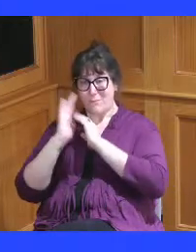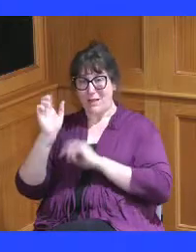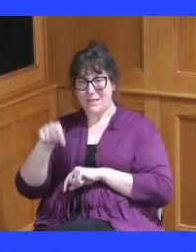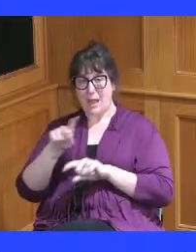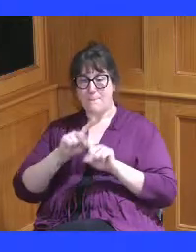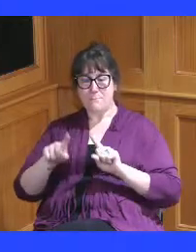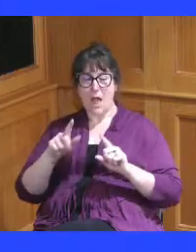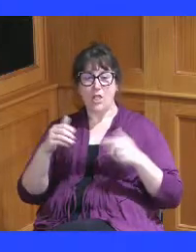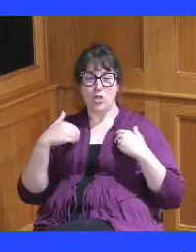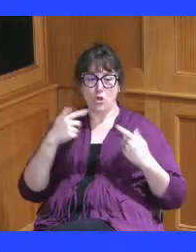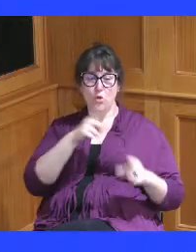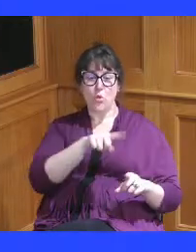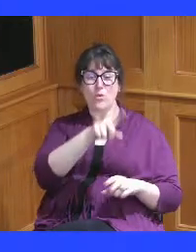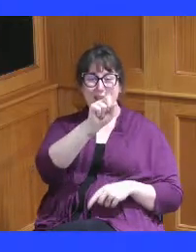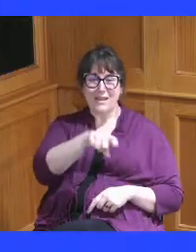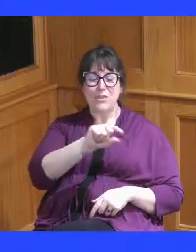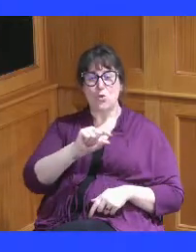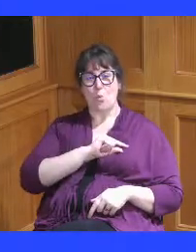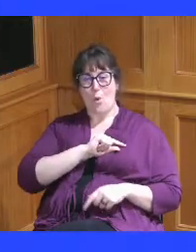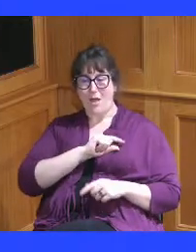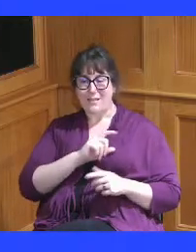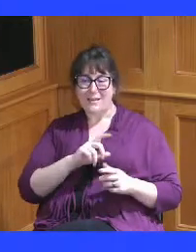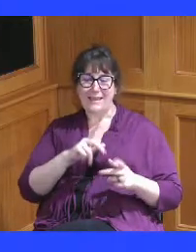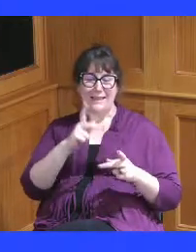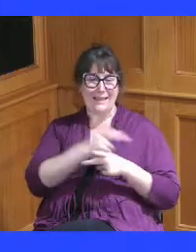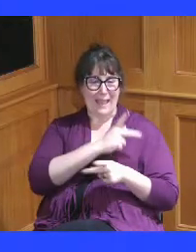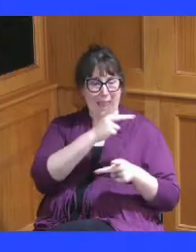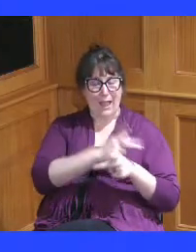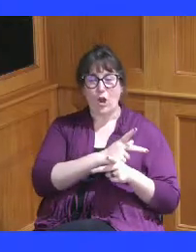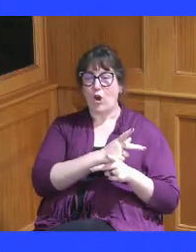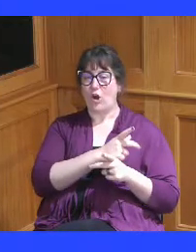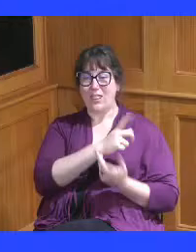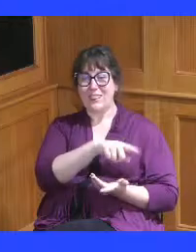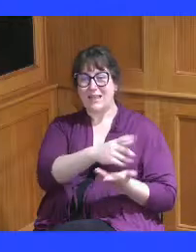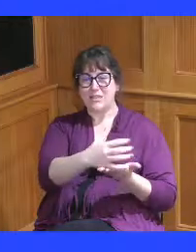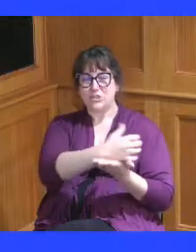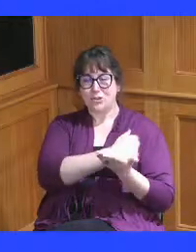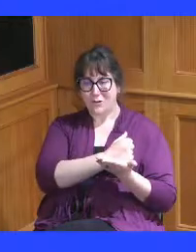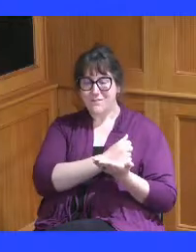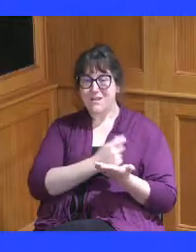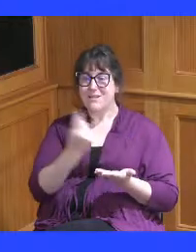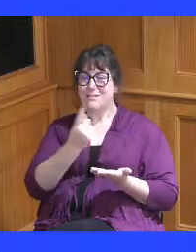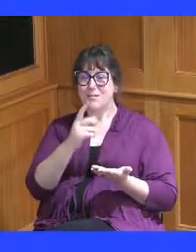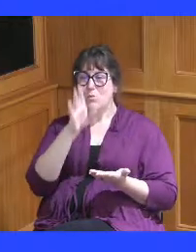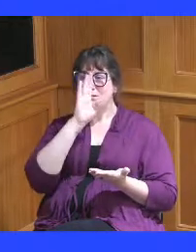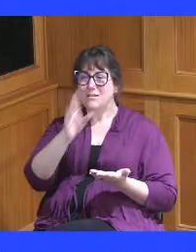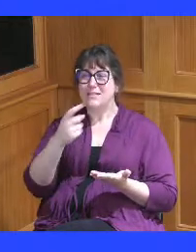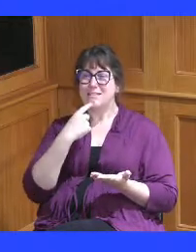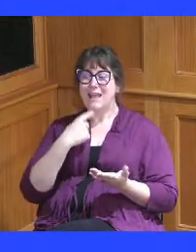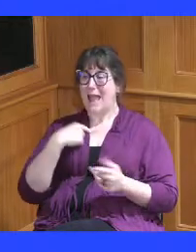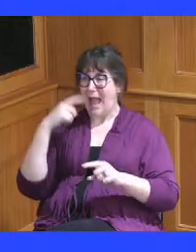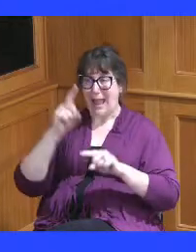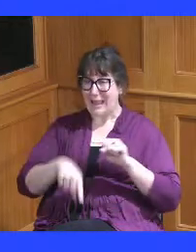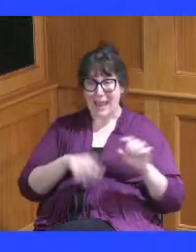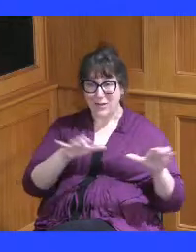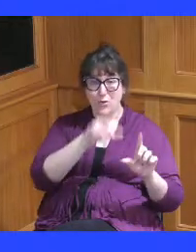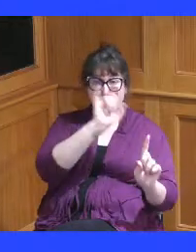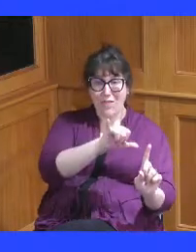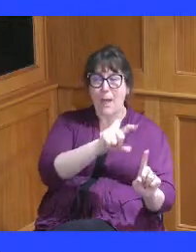getting the quality care and support that they actually truly deserve, especially when someone is coming right out and saying, I can't do that, but I can do